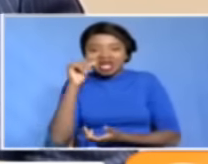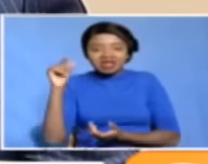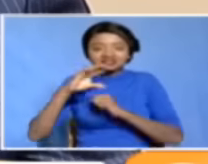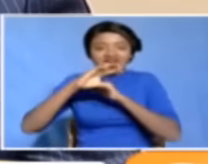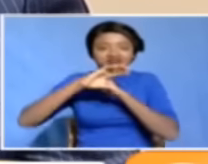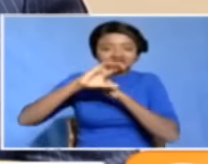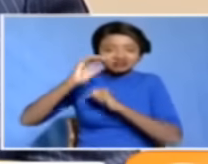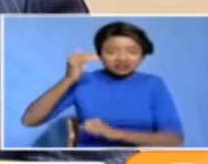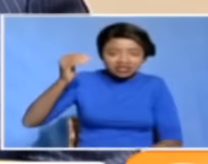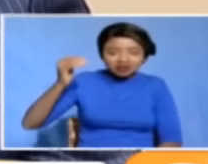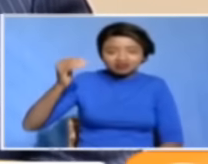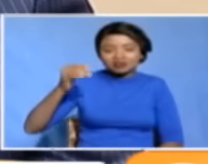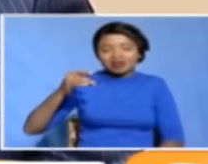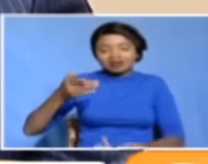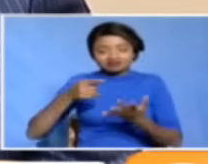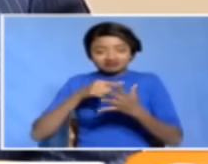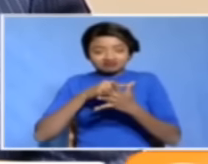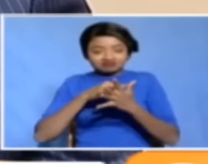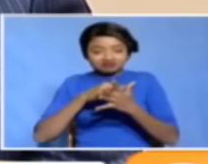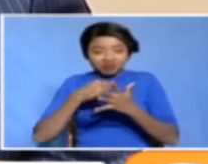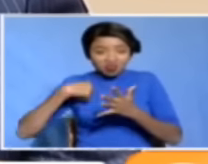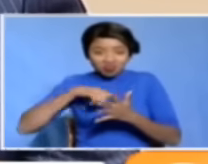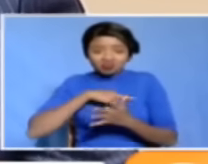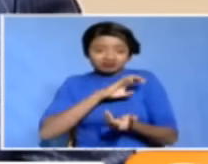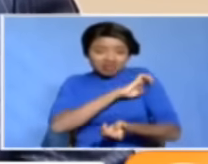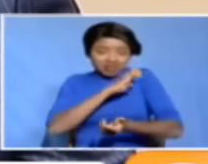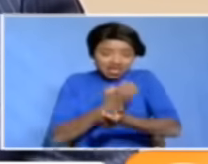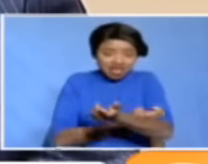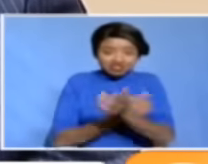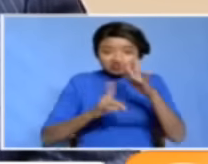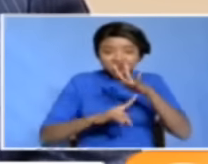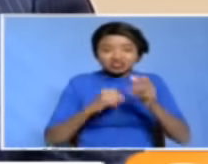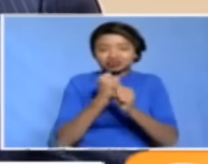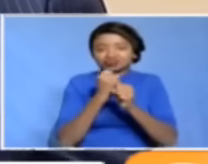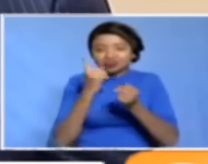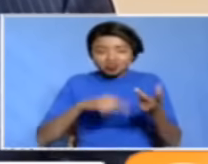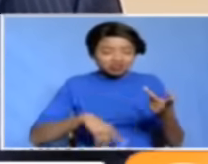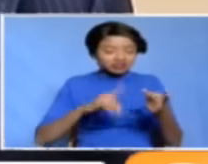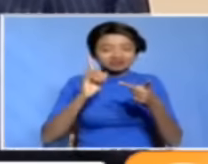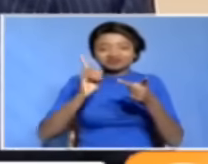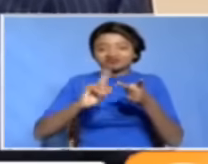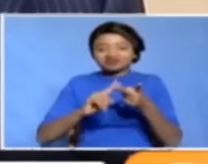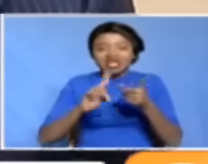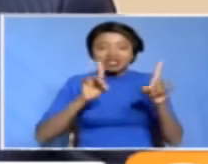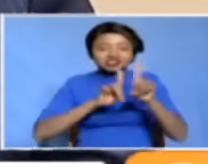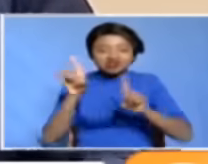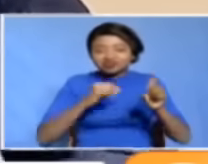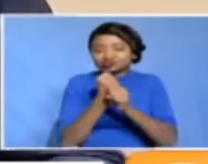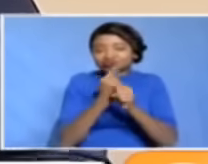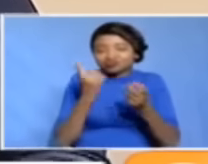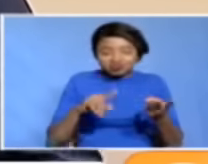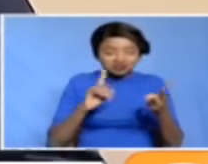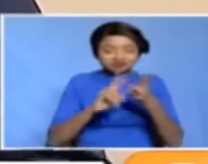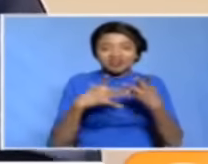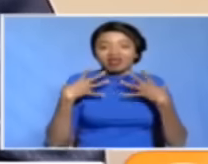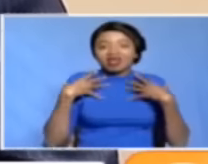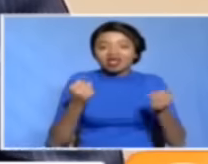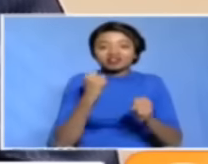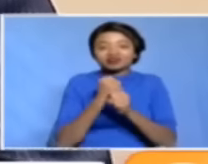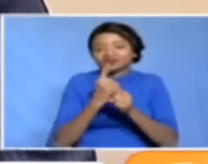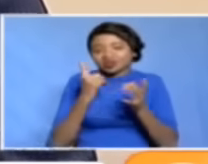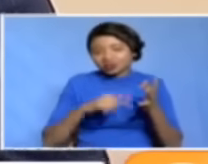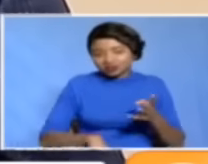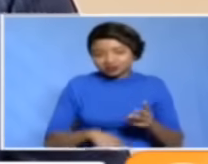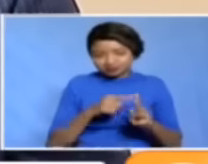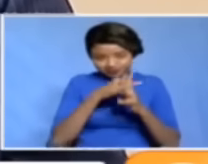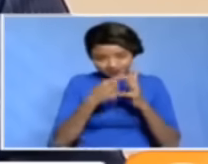Township. These are the what the Ministry of Energy is doing. This is what the Ministry of Transport is doing. Mm-hmm. This is what the Ministry of Health is doing. So